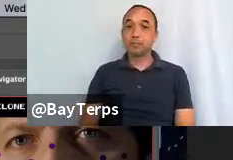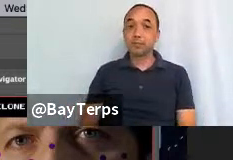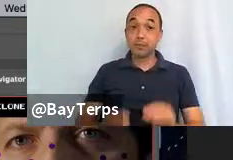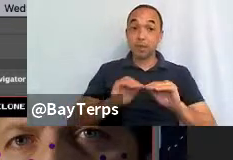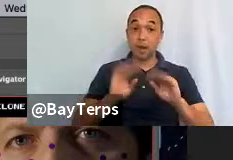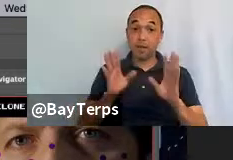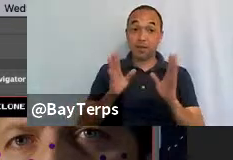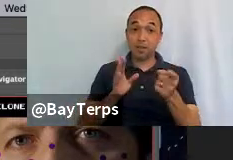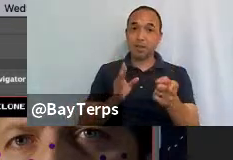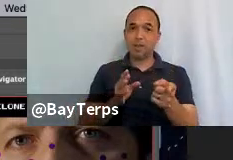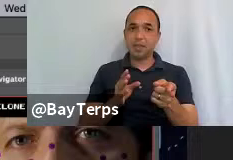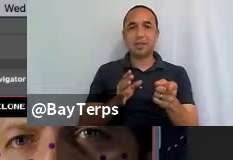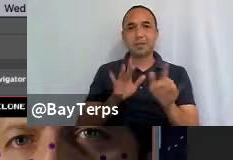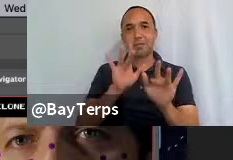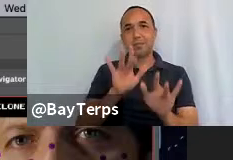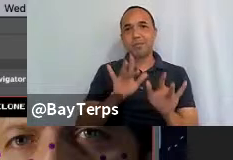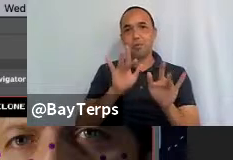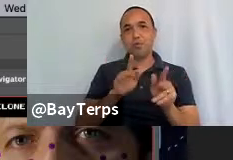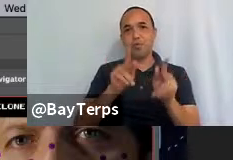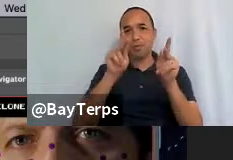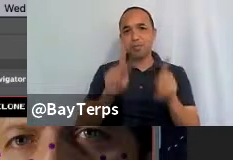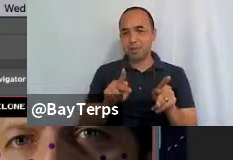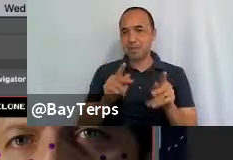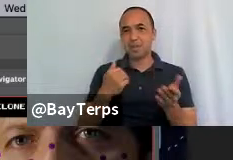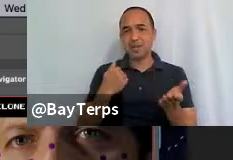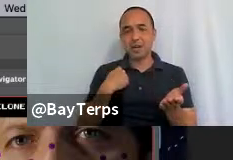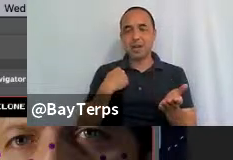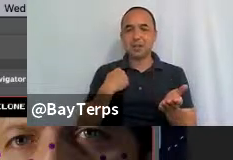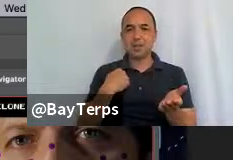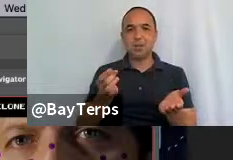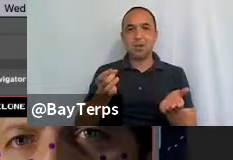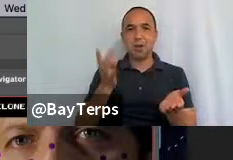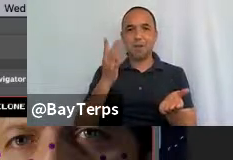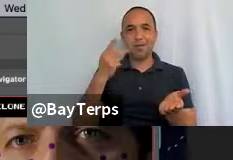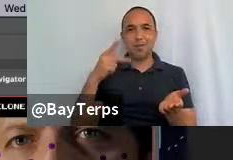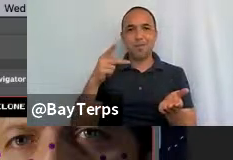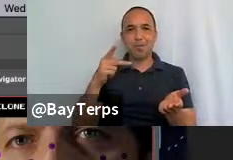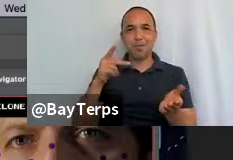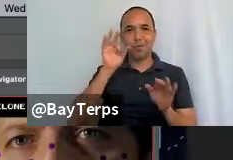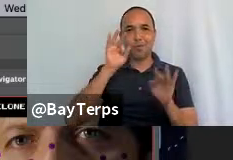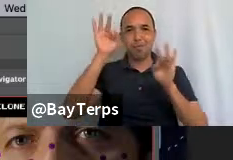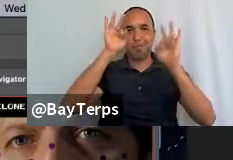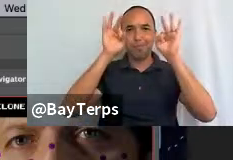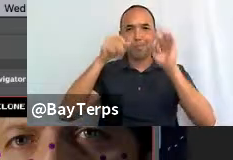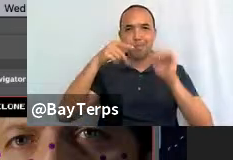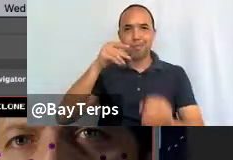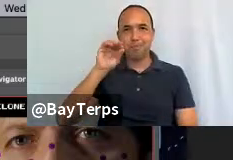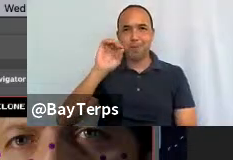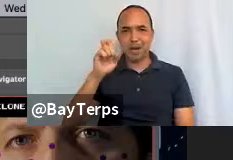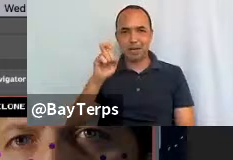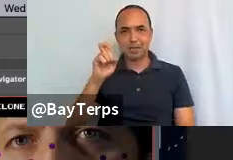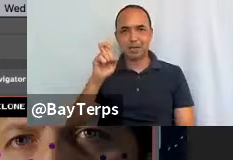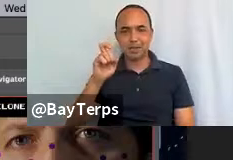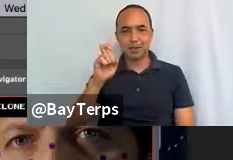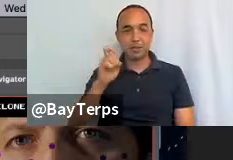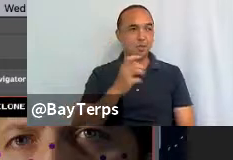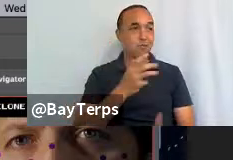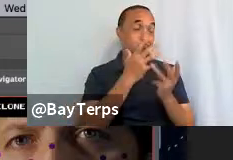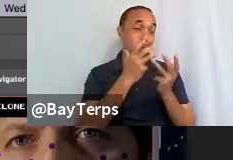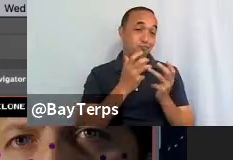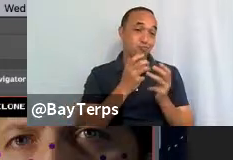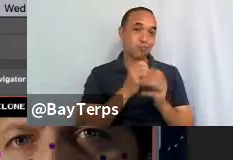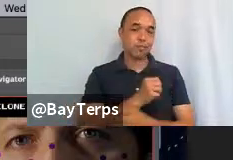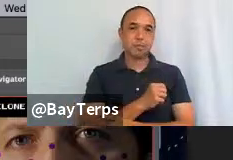poor individual has come down with a case of purple pox. That's and unfortunate. We